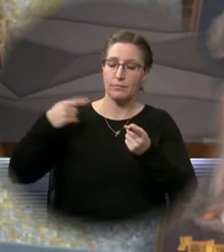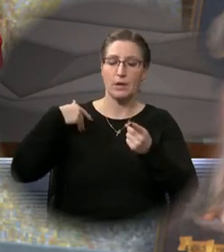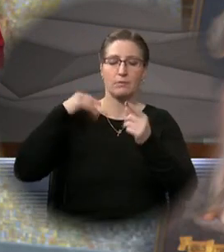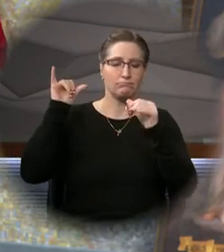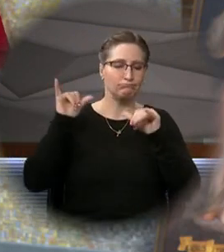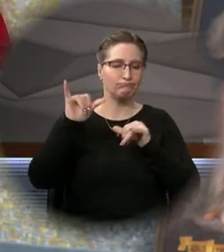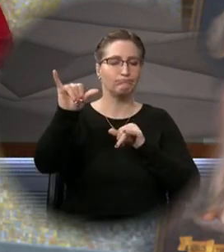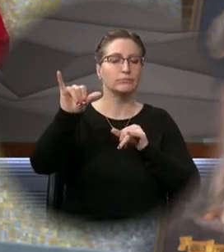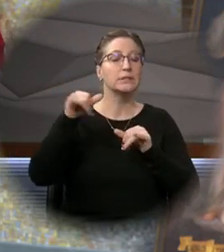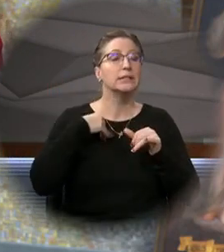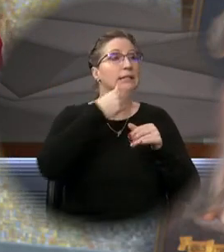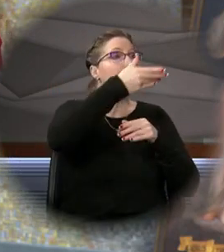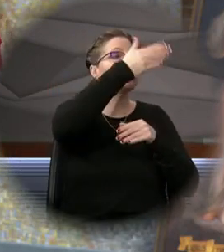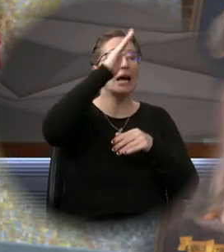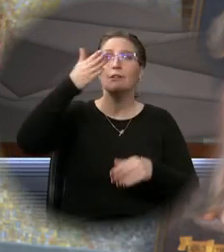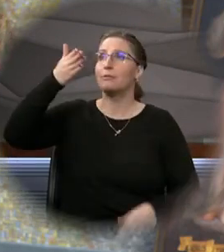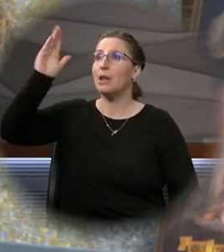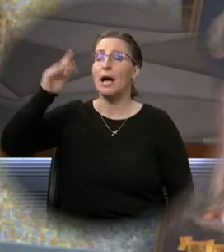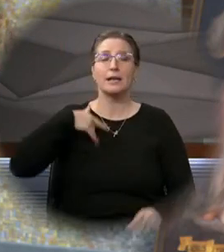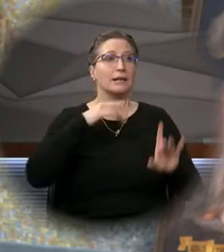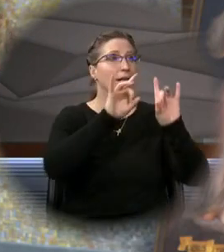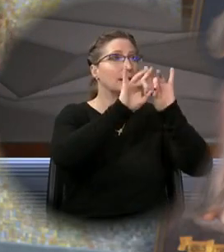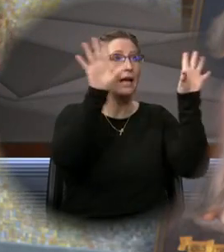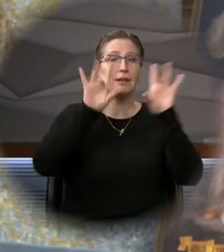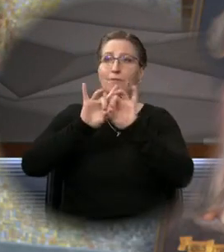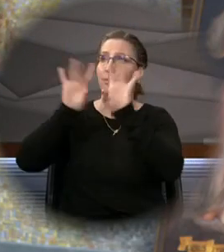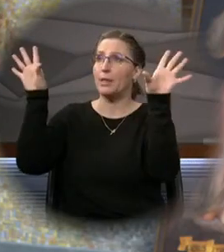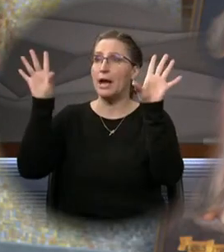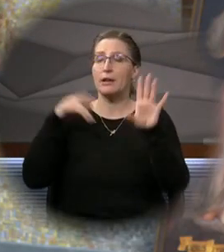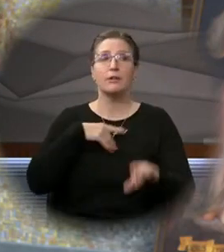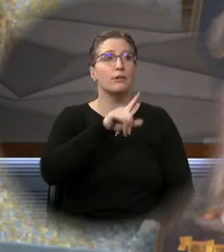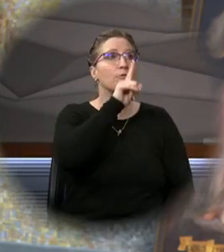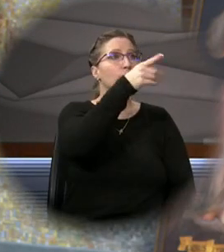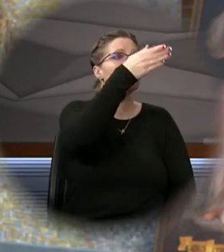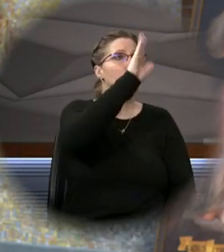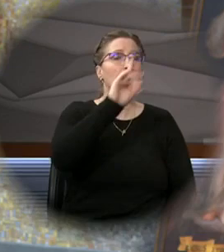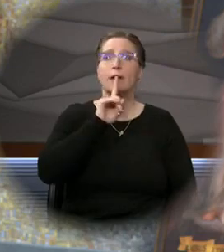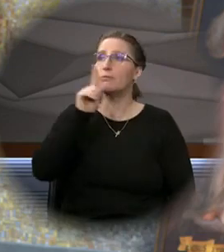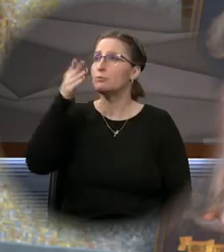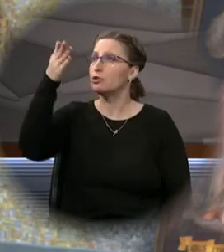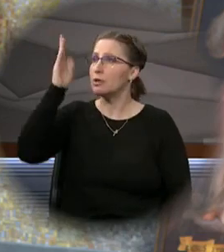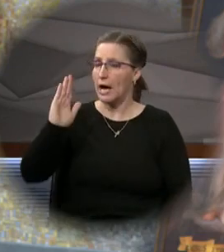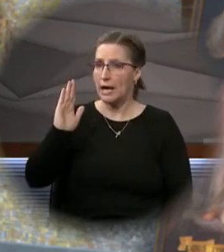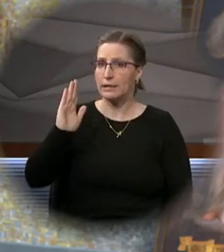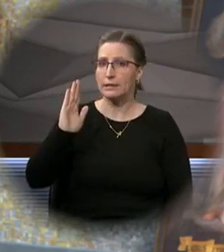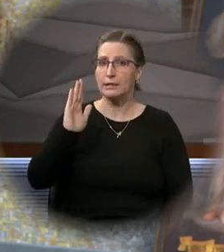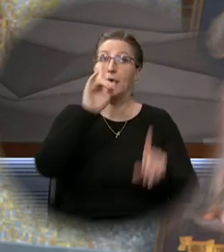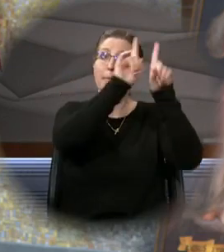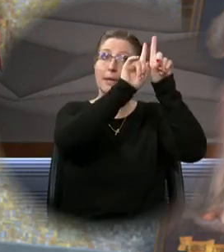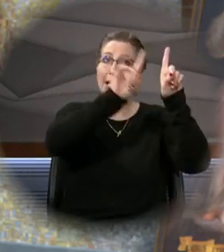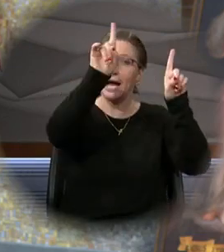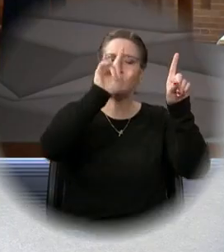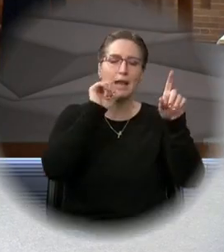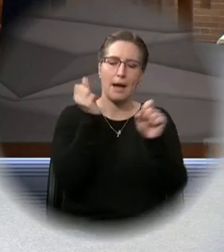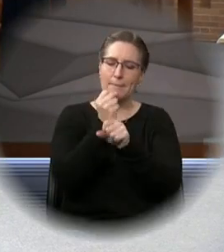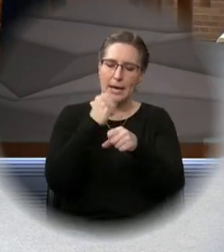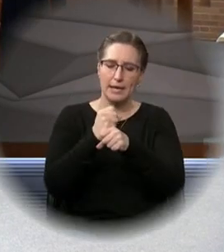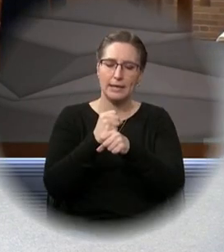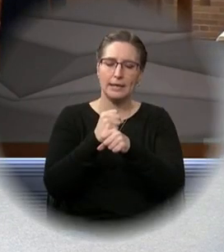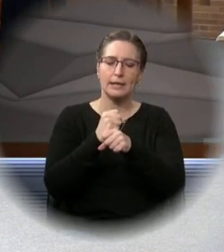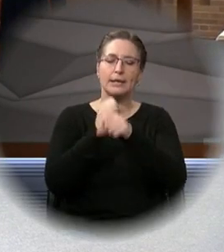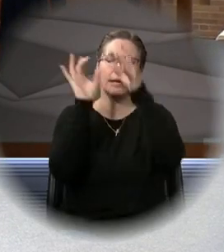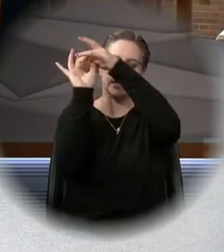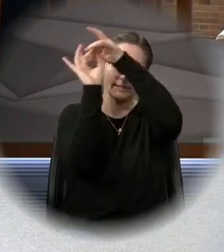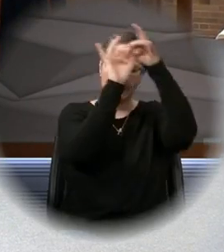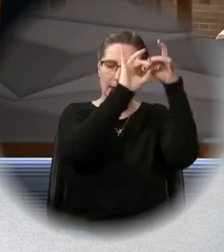Father before all ages, God from God, light from light, true God from true God, begotten, not